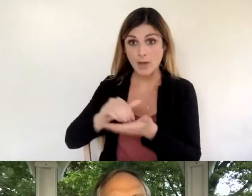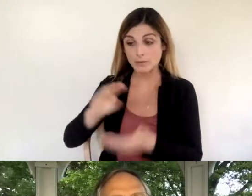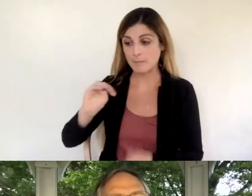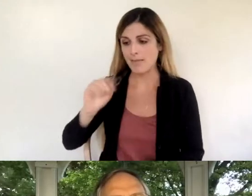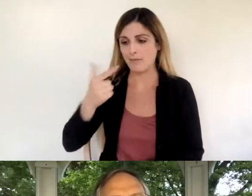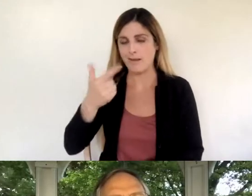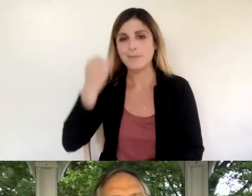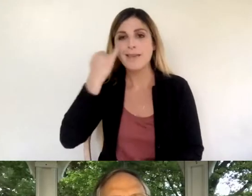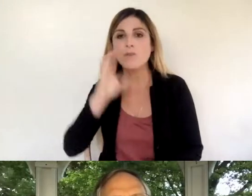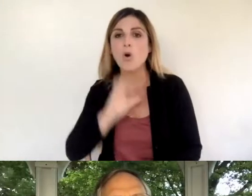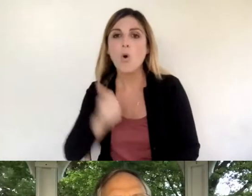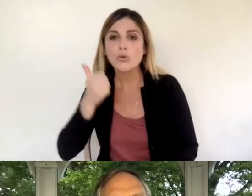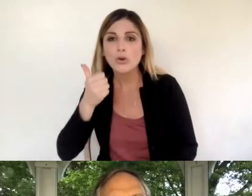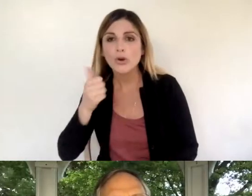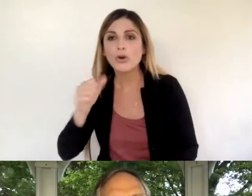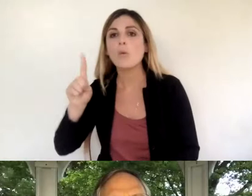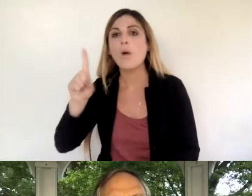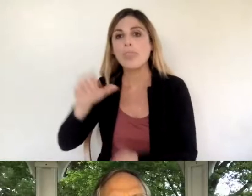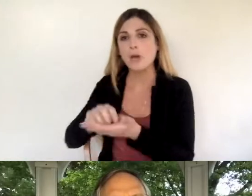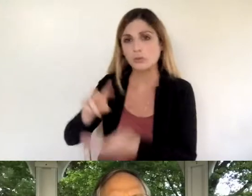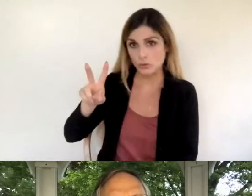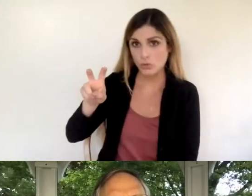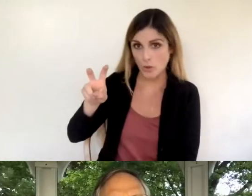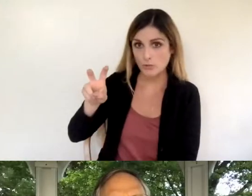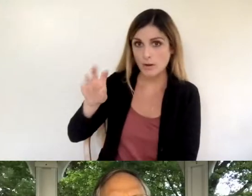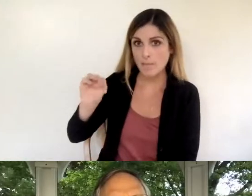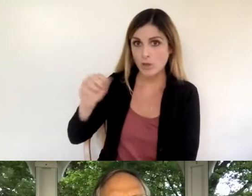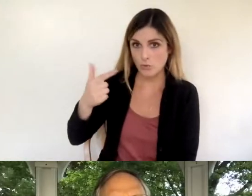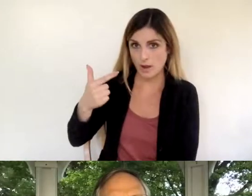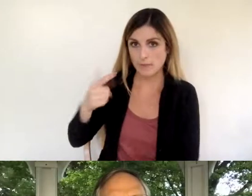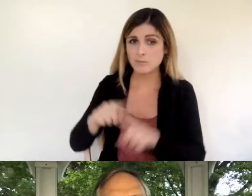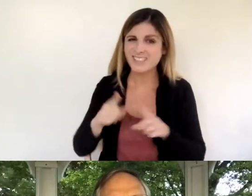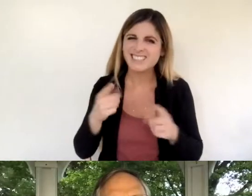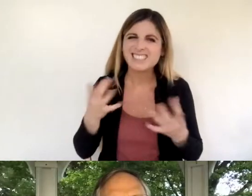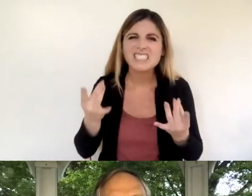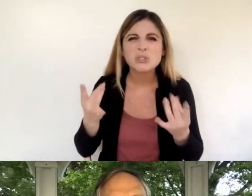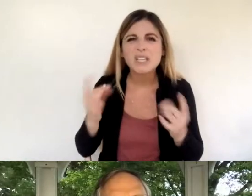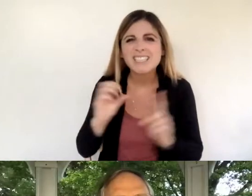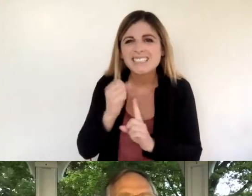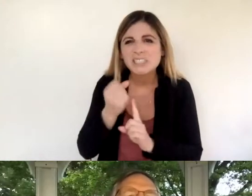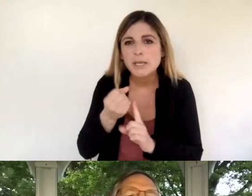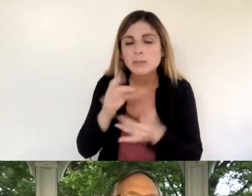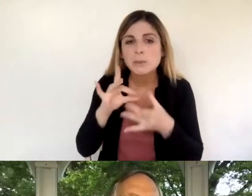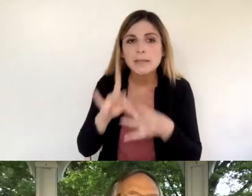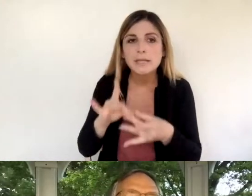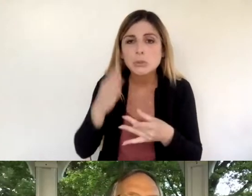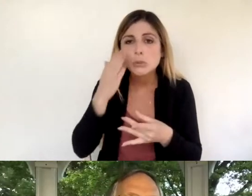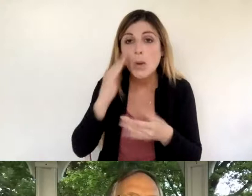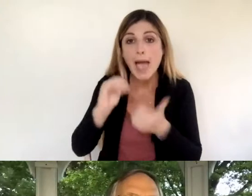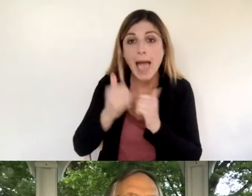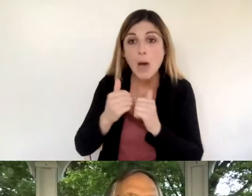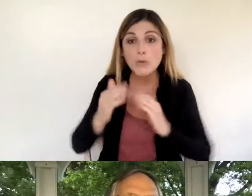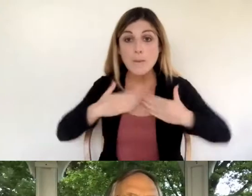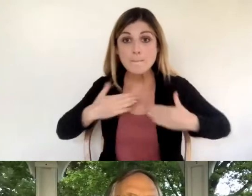people. I think that it's a tricky situation because of this issue of bioavailability that I talked about,